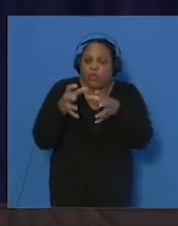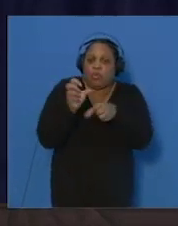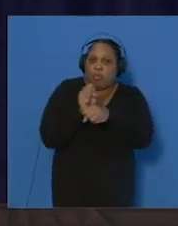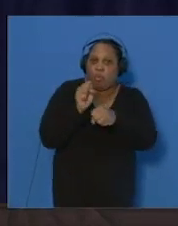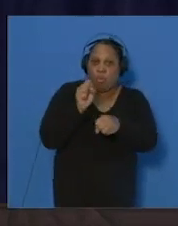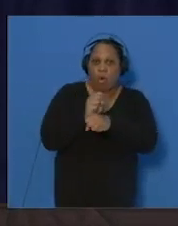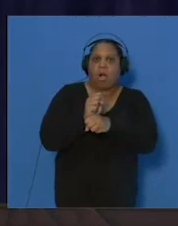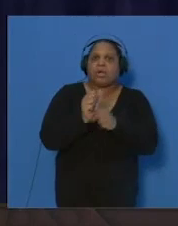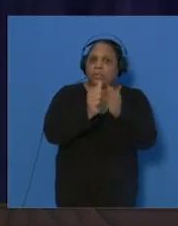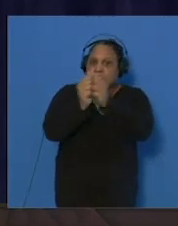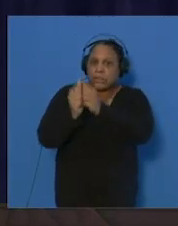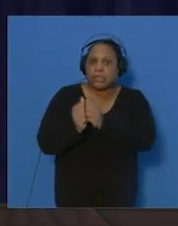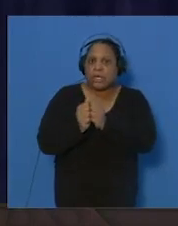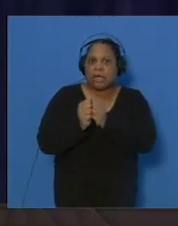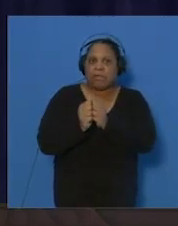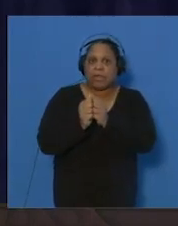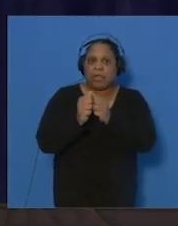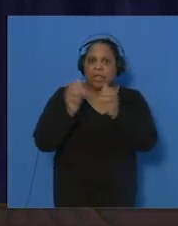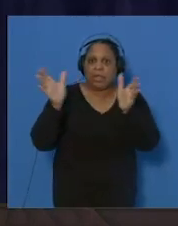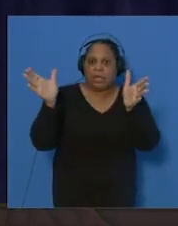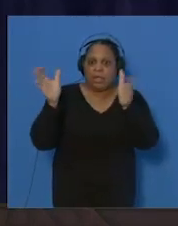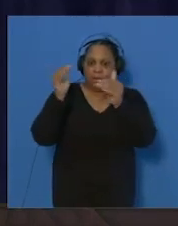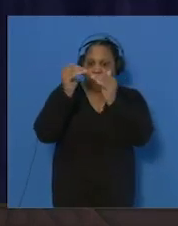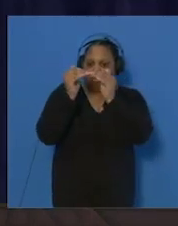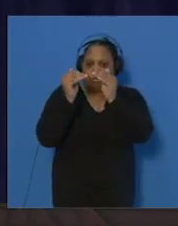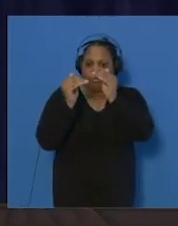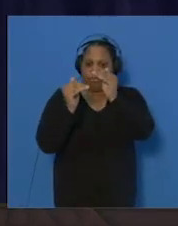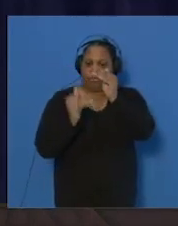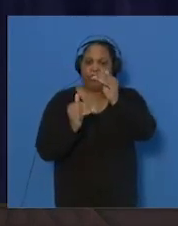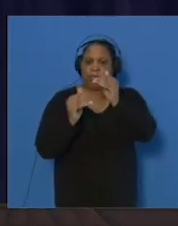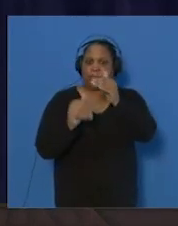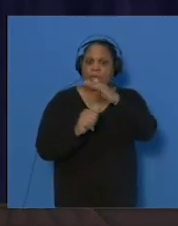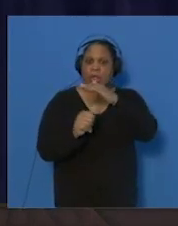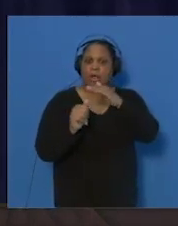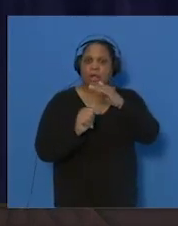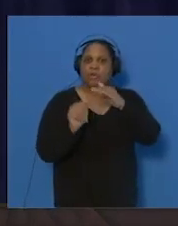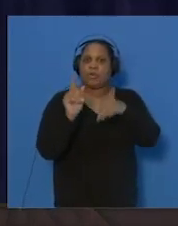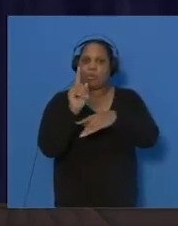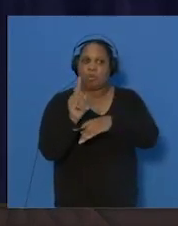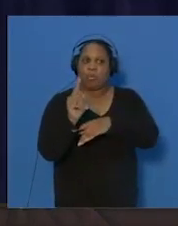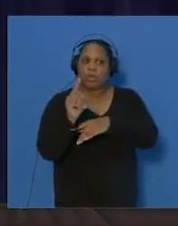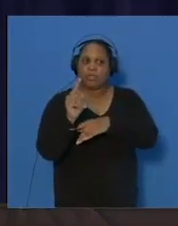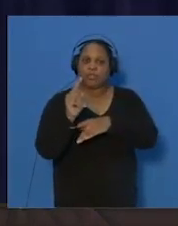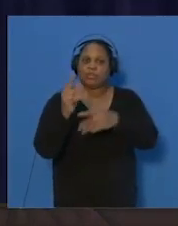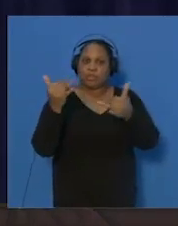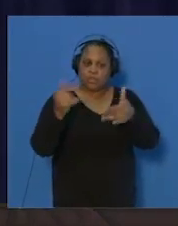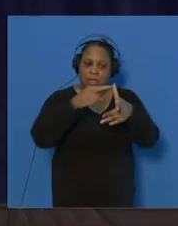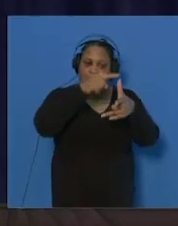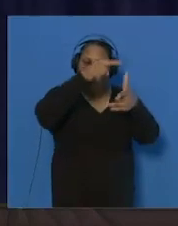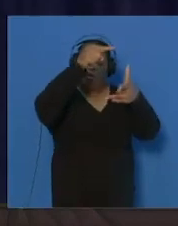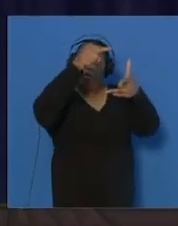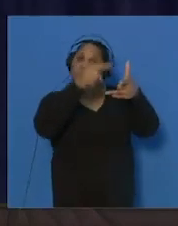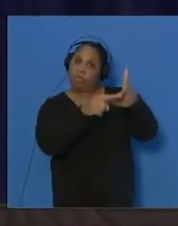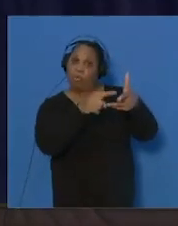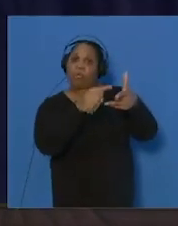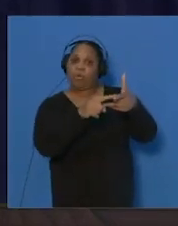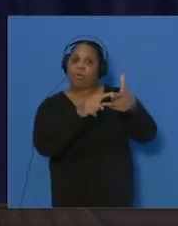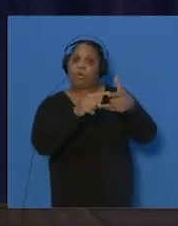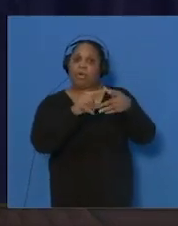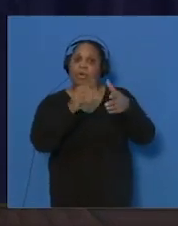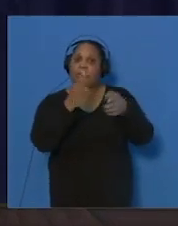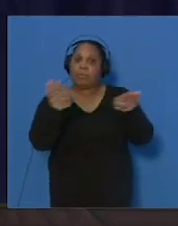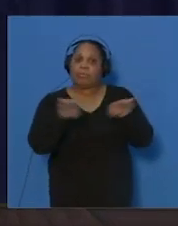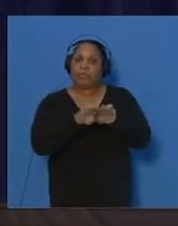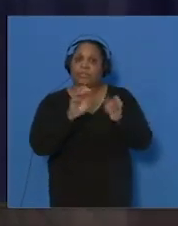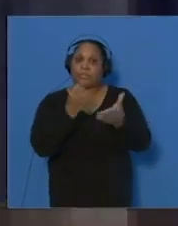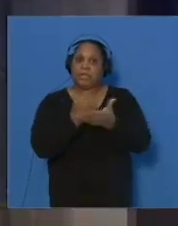our R number under 1 so that we can move forward into the reopening of Bermuda's economy. Thank you, and have a